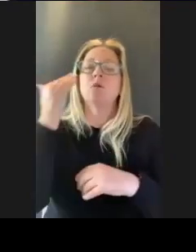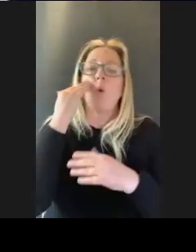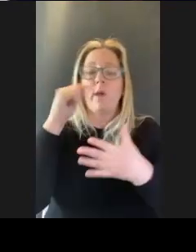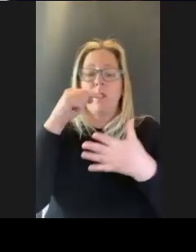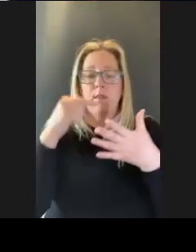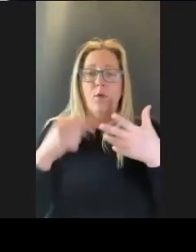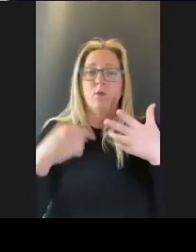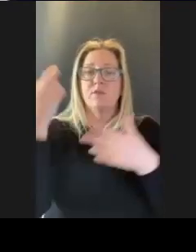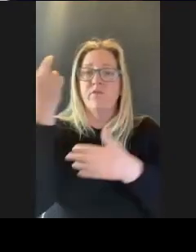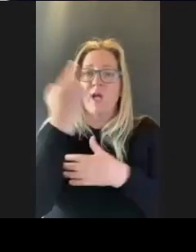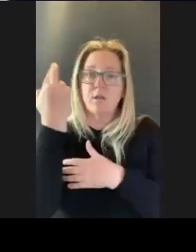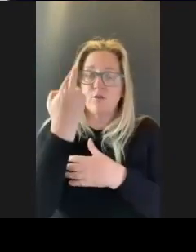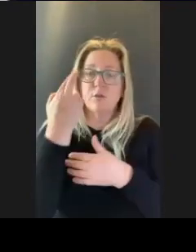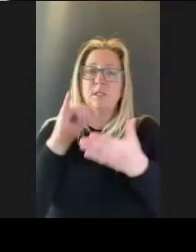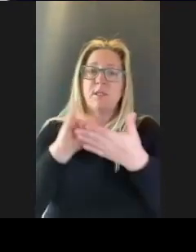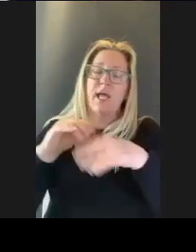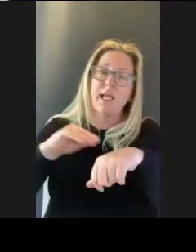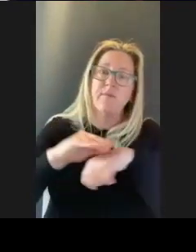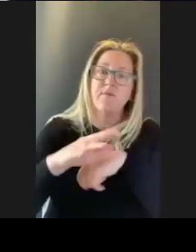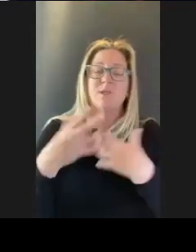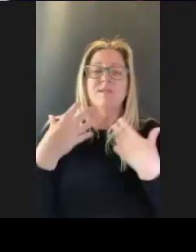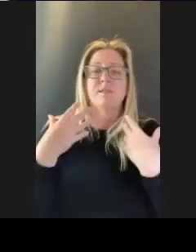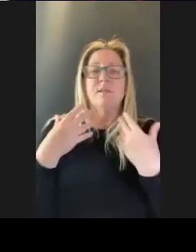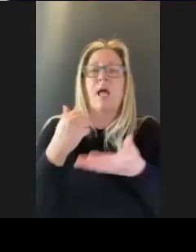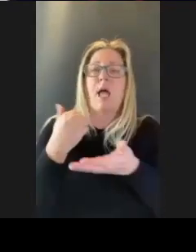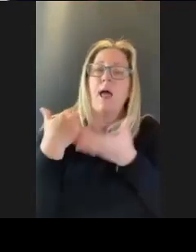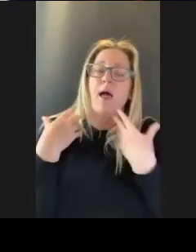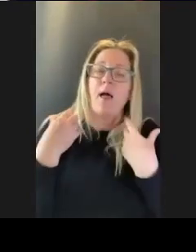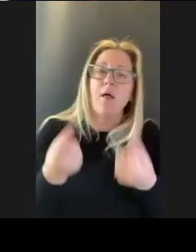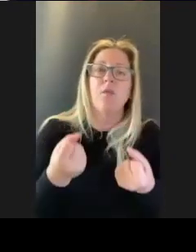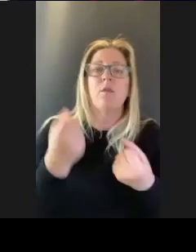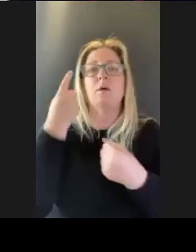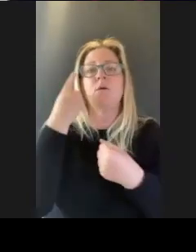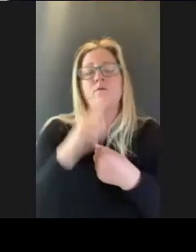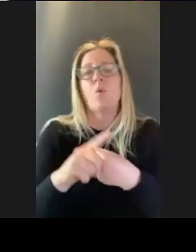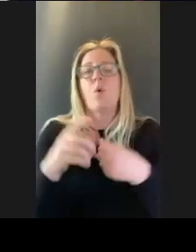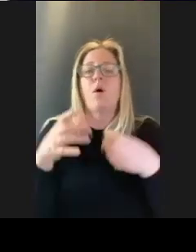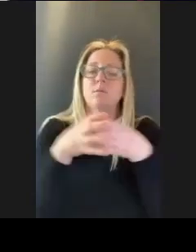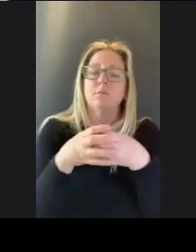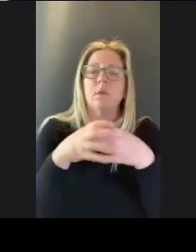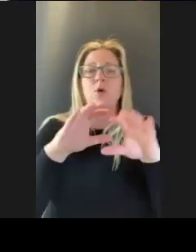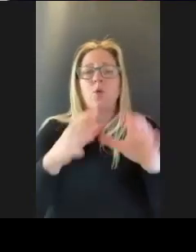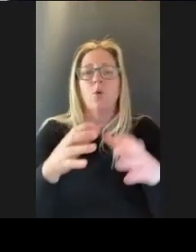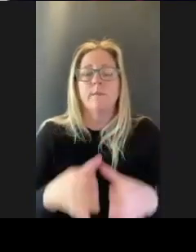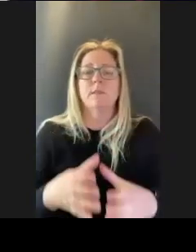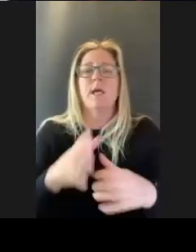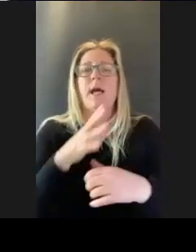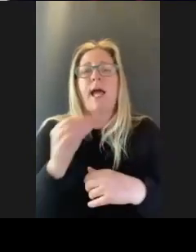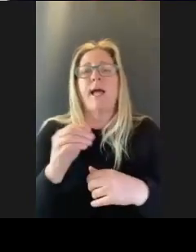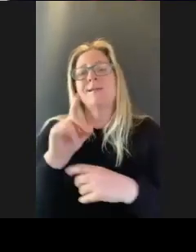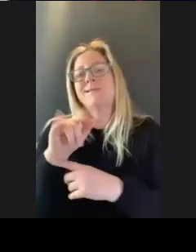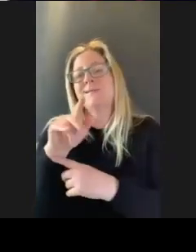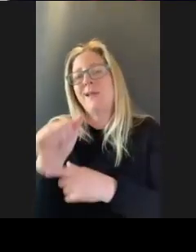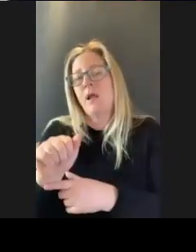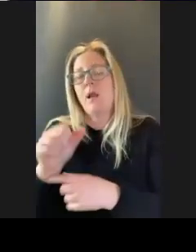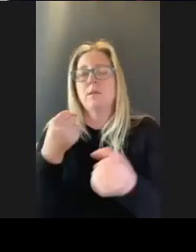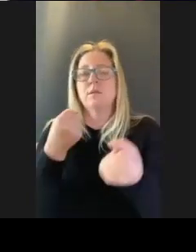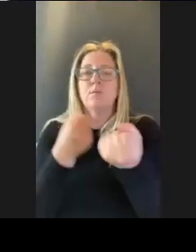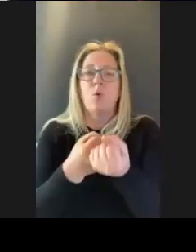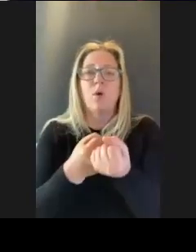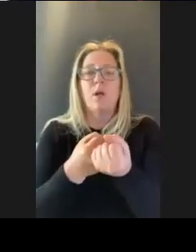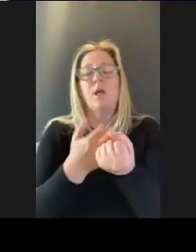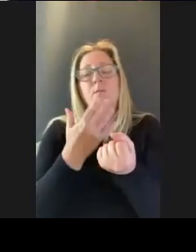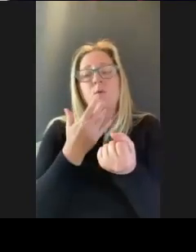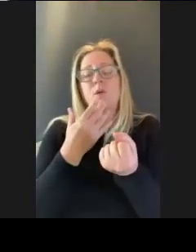that influence health among racial and ethnic minority groups, and data supporting that communities of color, particularly